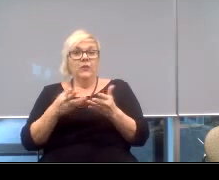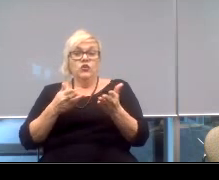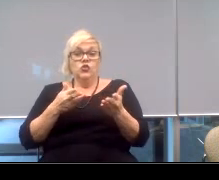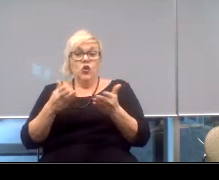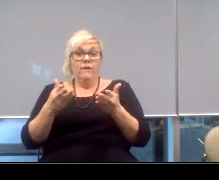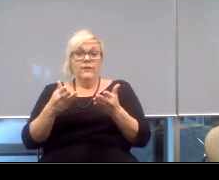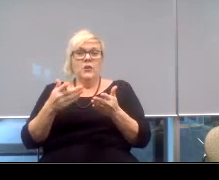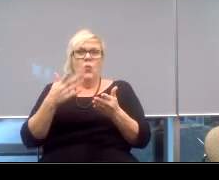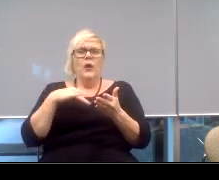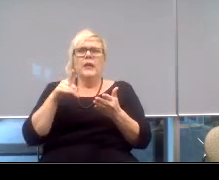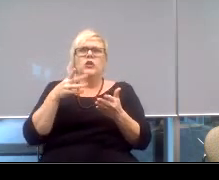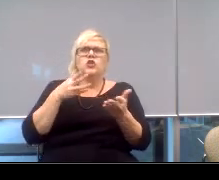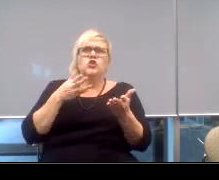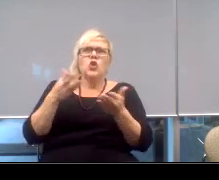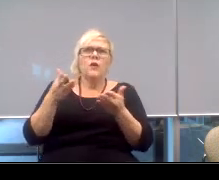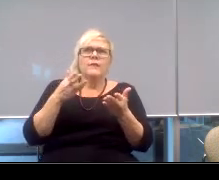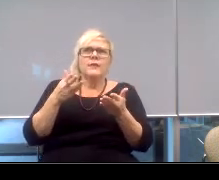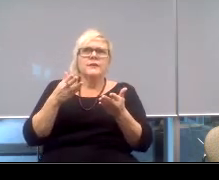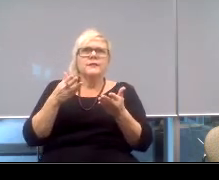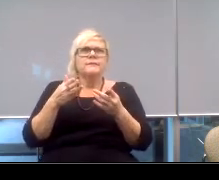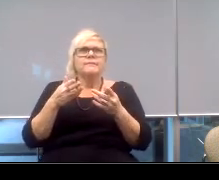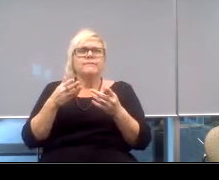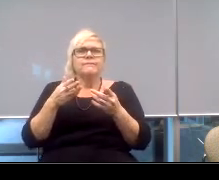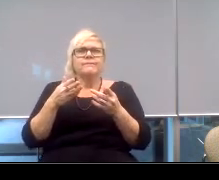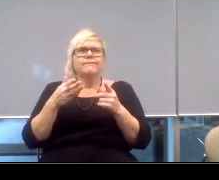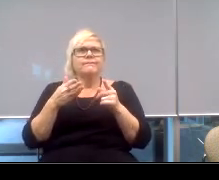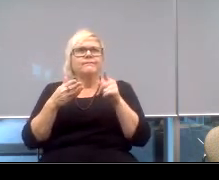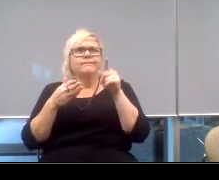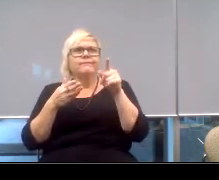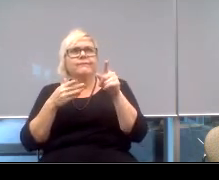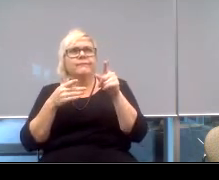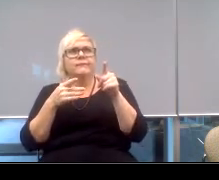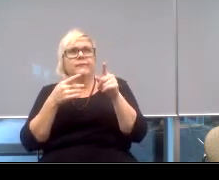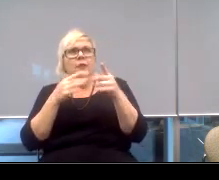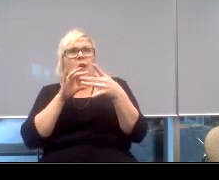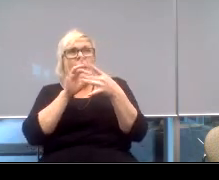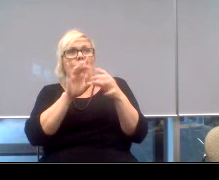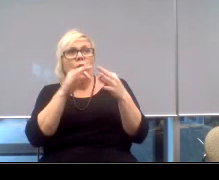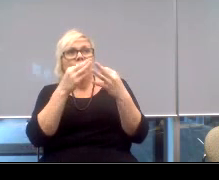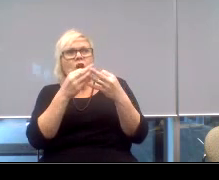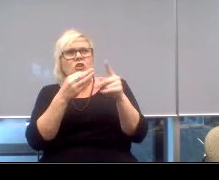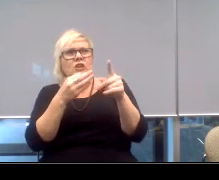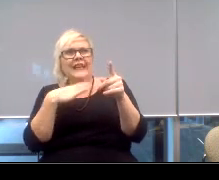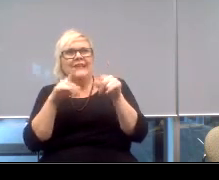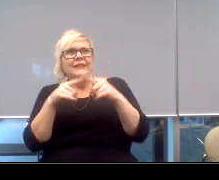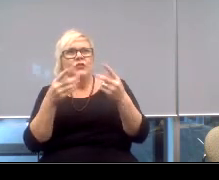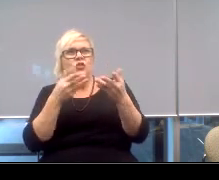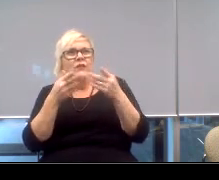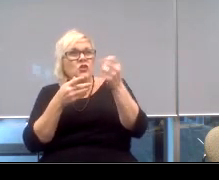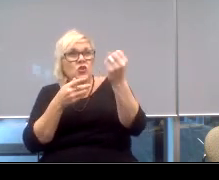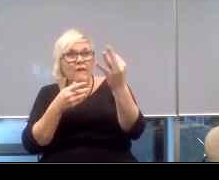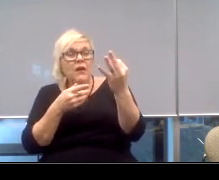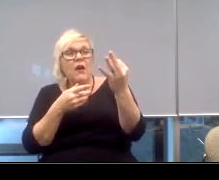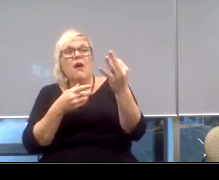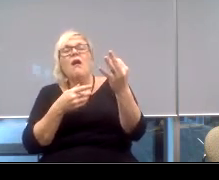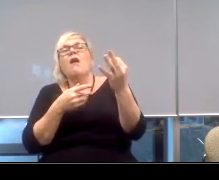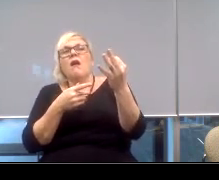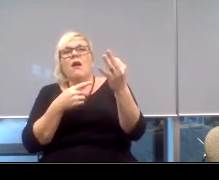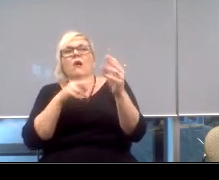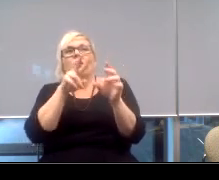wanted is not provided by a participant's current supplier, they'll take their money and buy elsewhere. Attracting new customers is